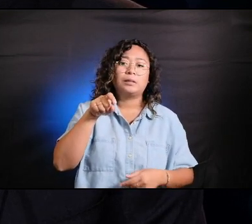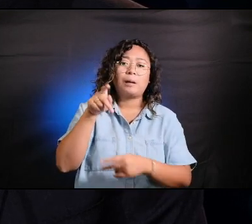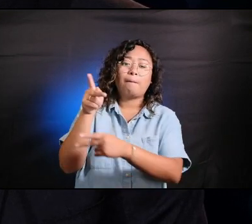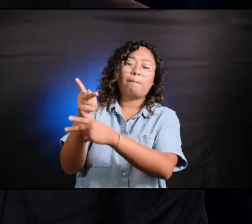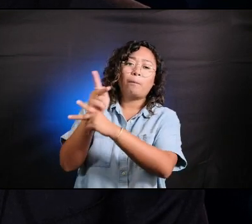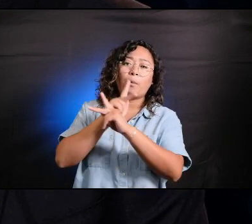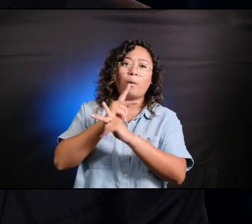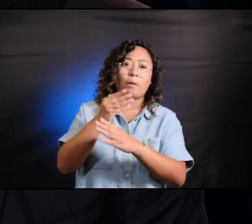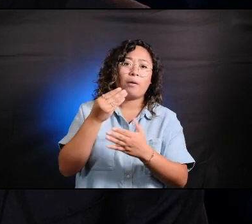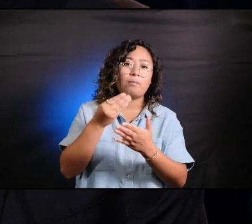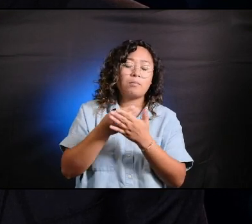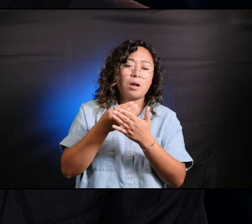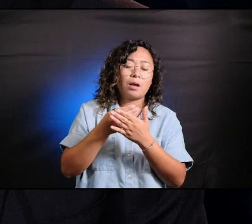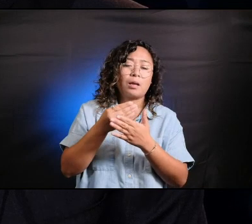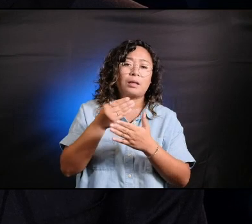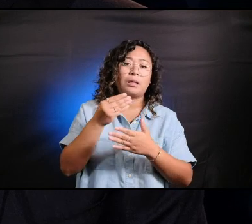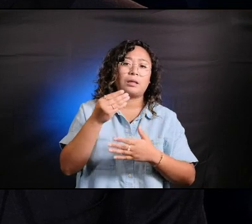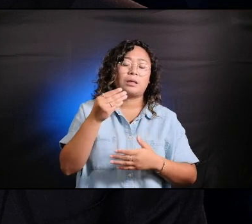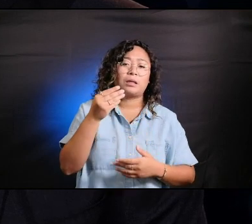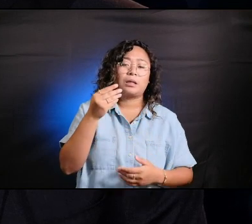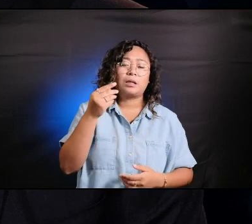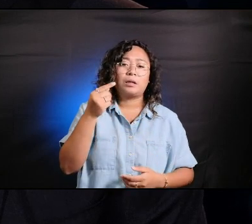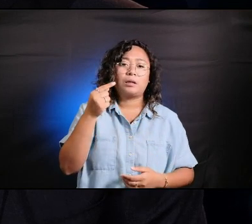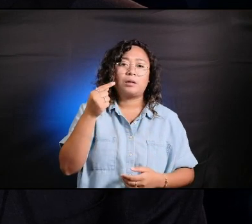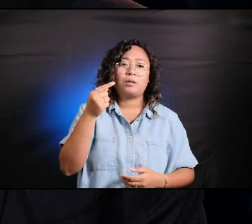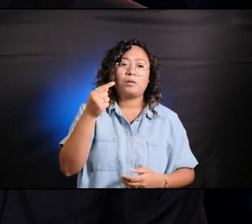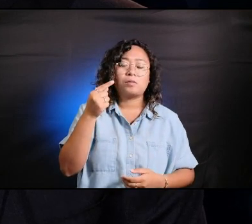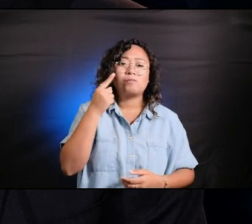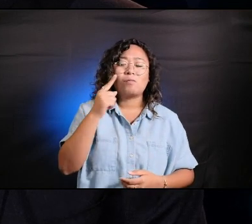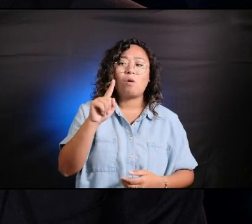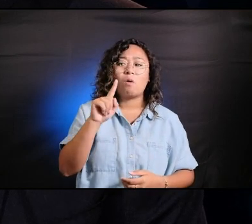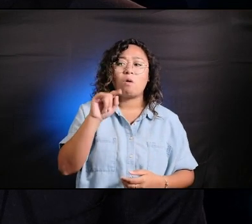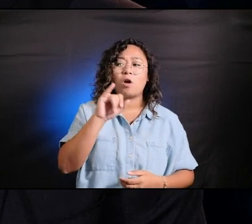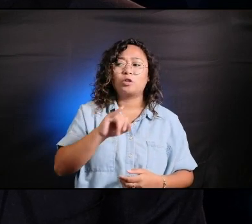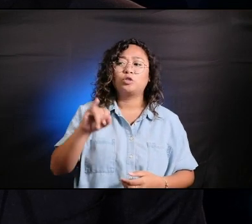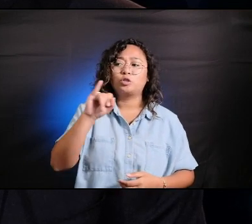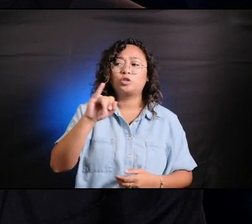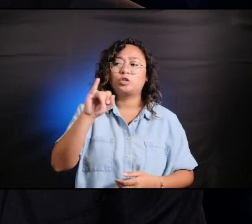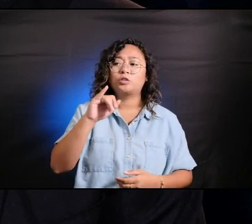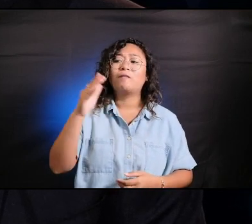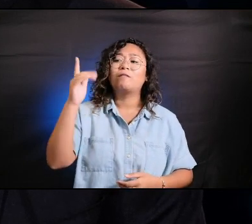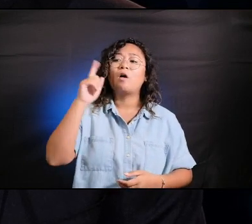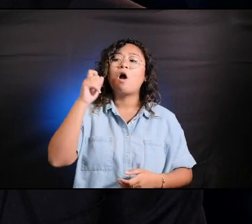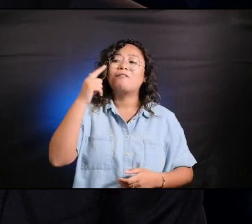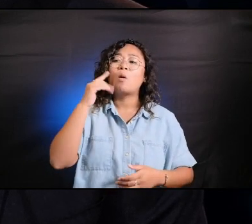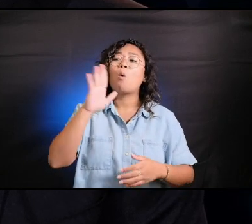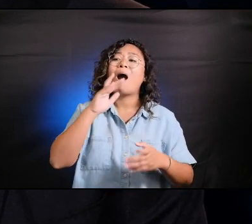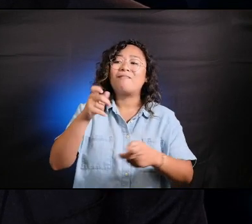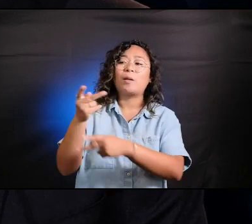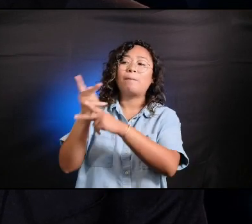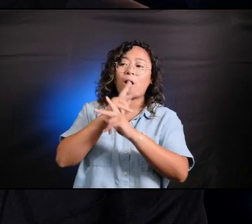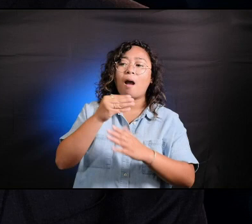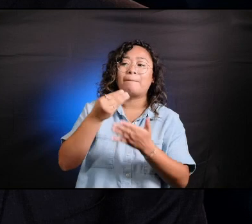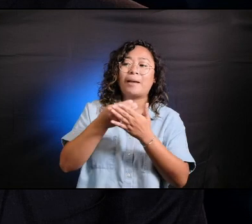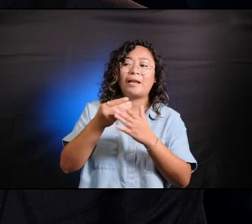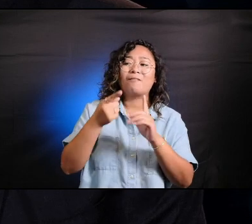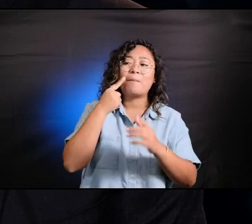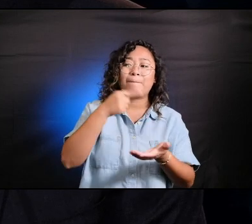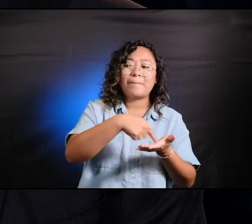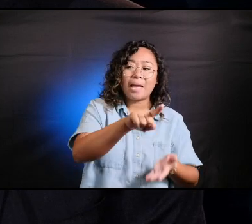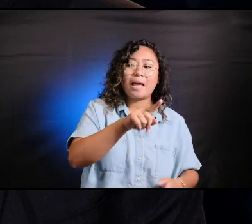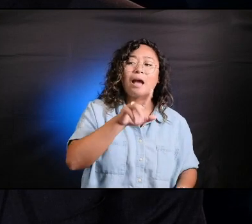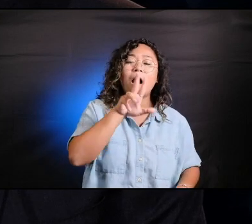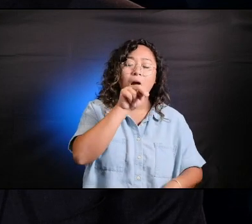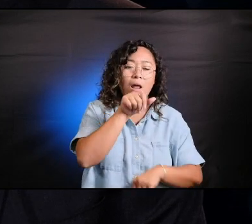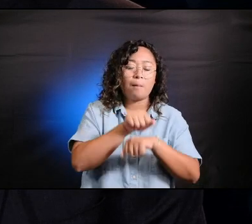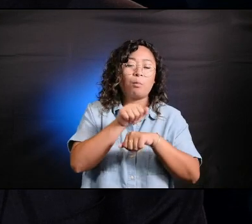money to certain that the unemployment insurance fund has enough monies to cover